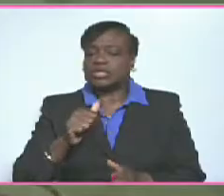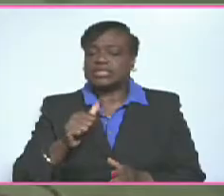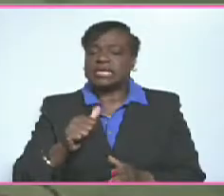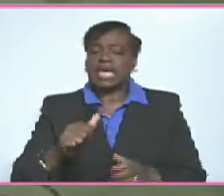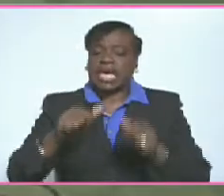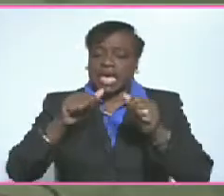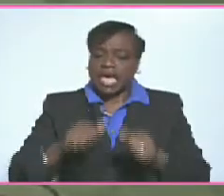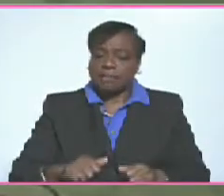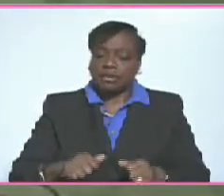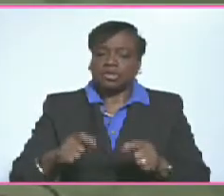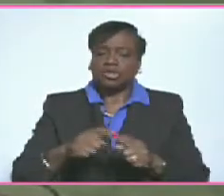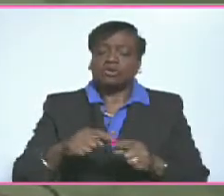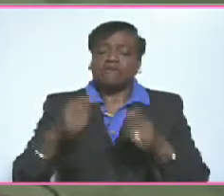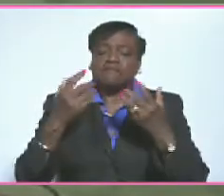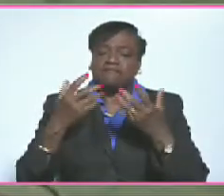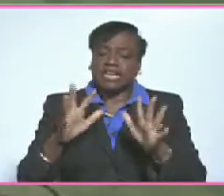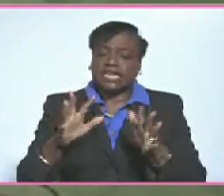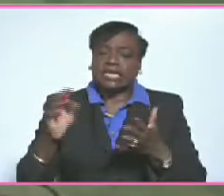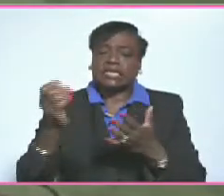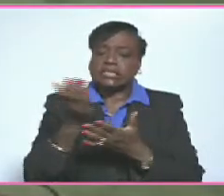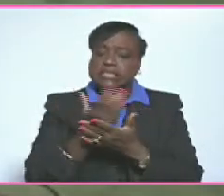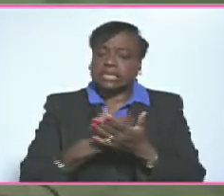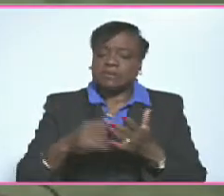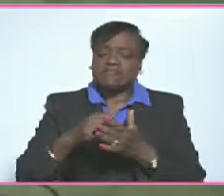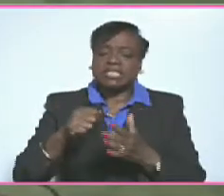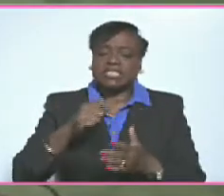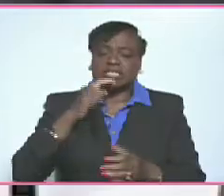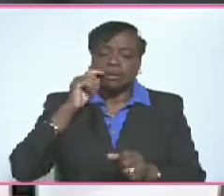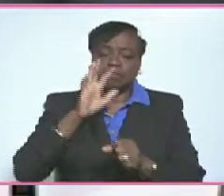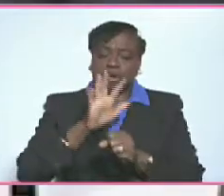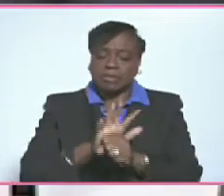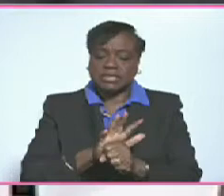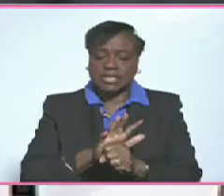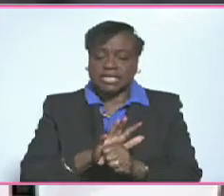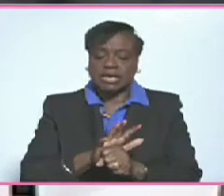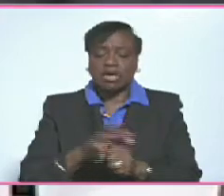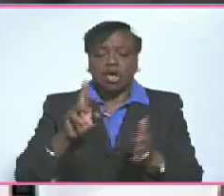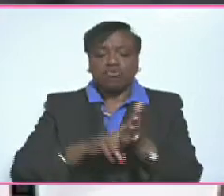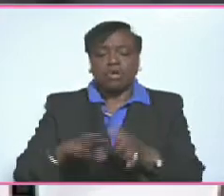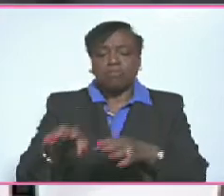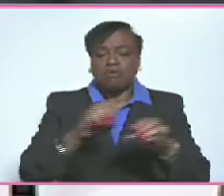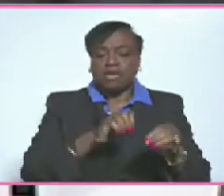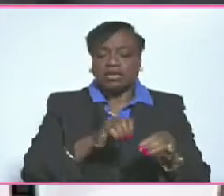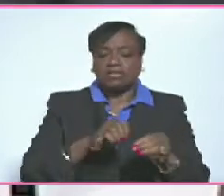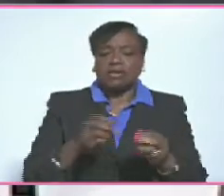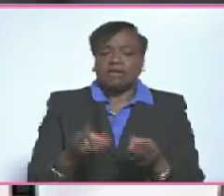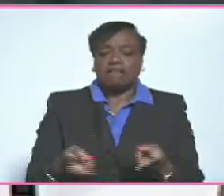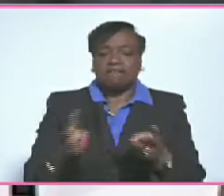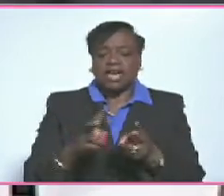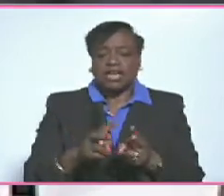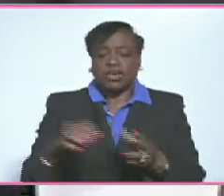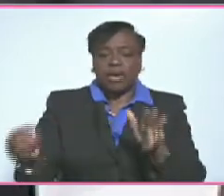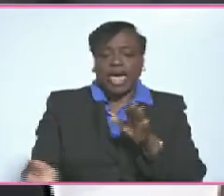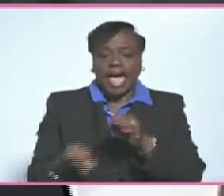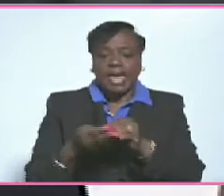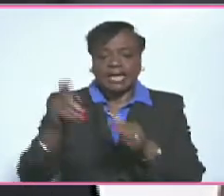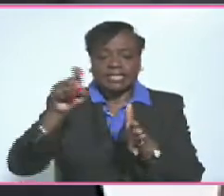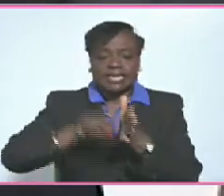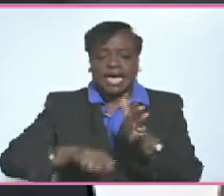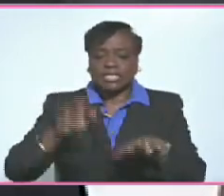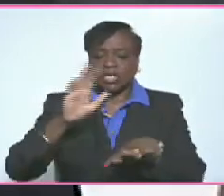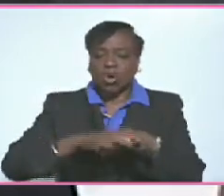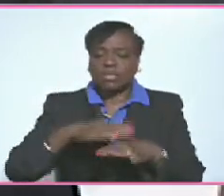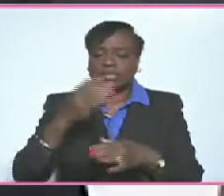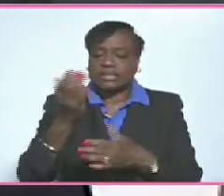promises, including the removal of value-added tax on certain items. But he said there is a silver lining. Then they